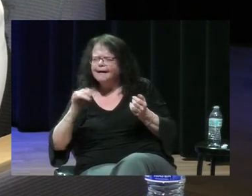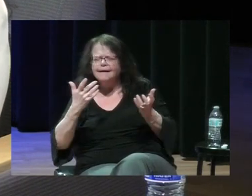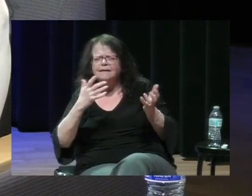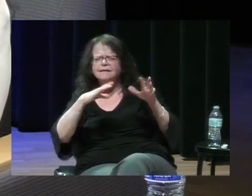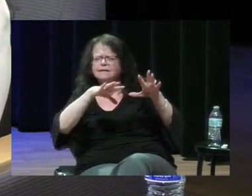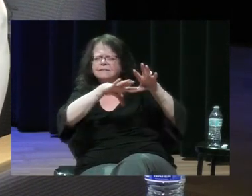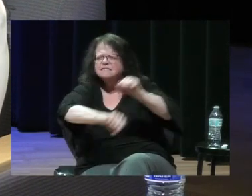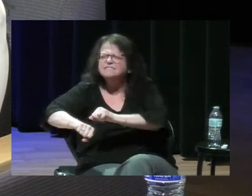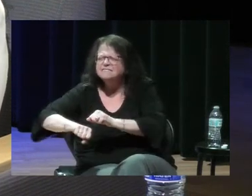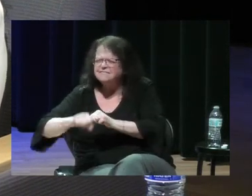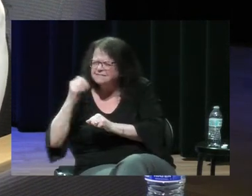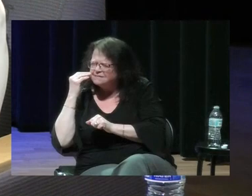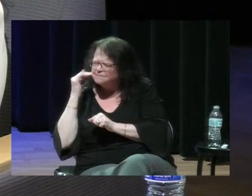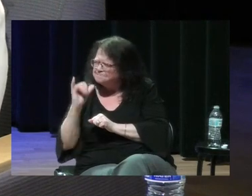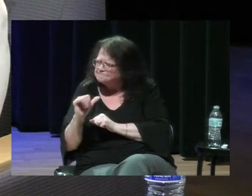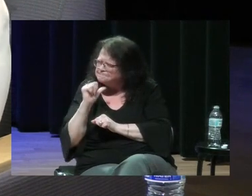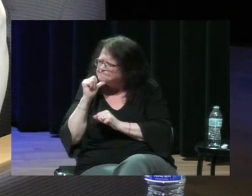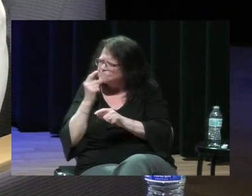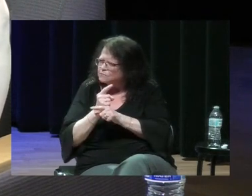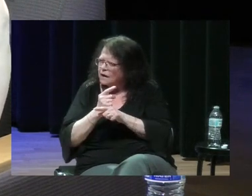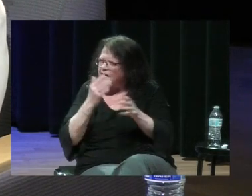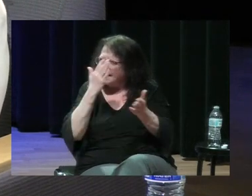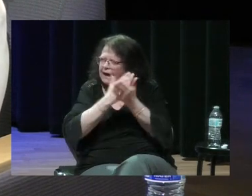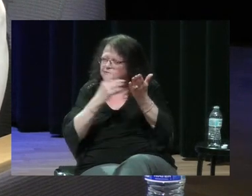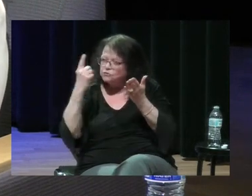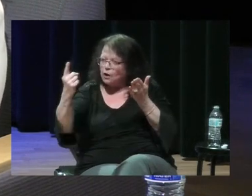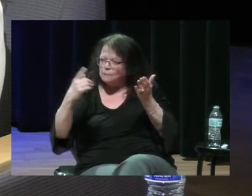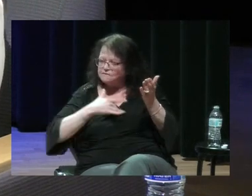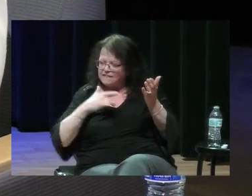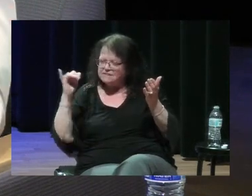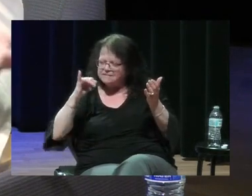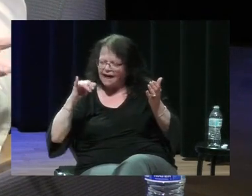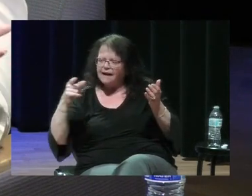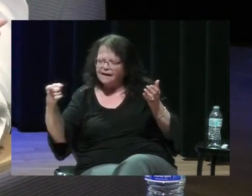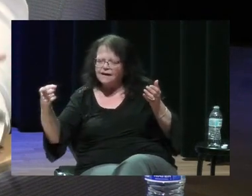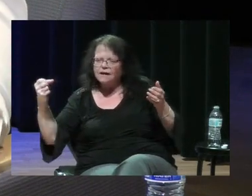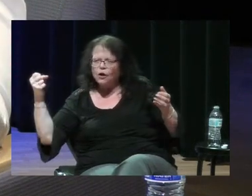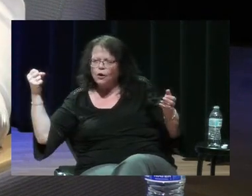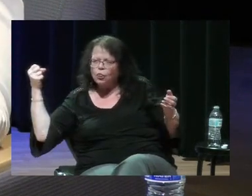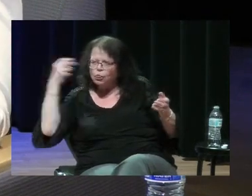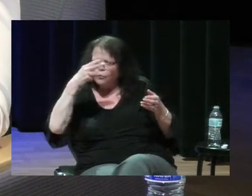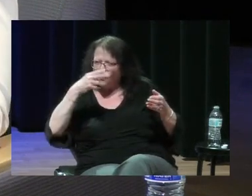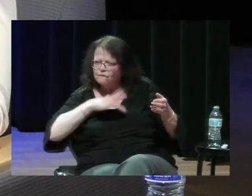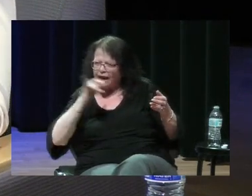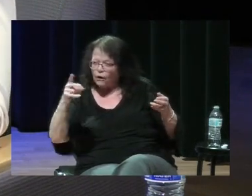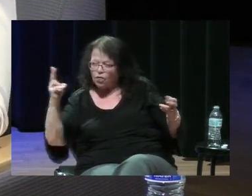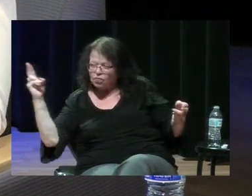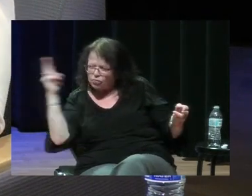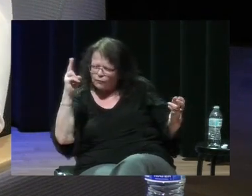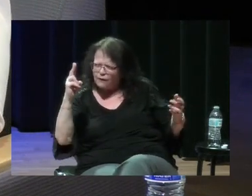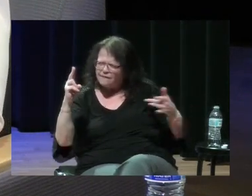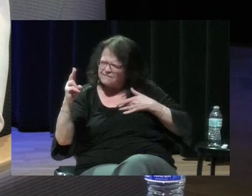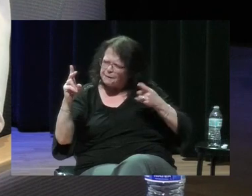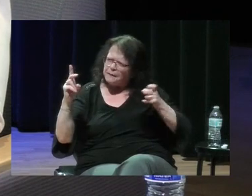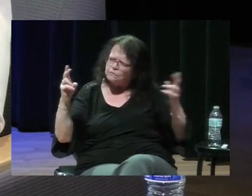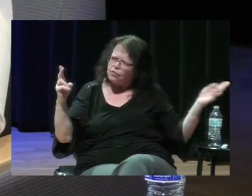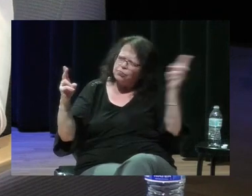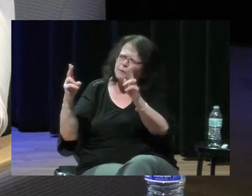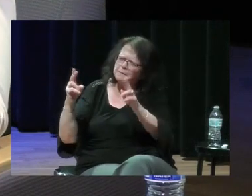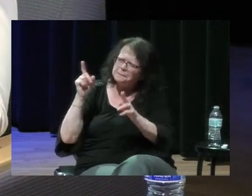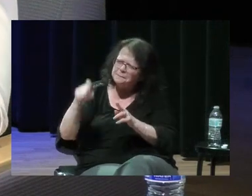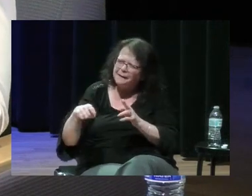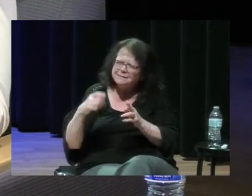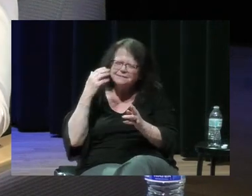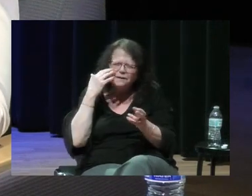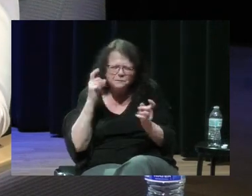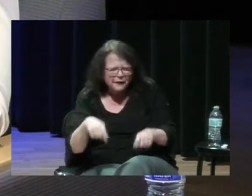somebody throws a bomb, they expect to be met with a bomb. And so whether you're being funny or super kind or kind of